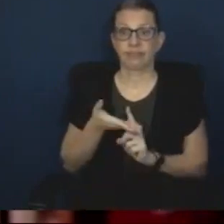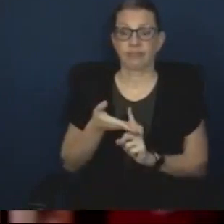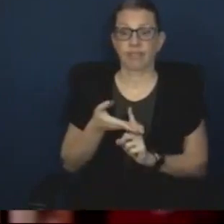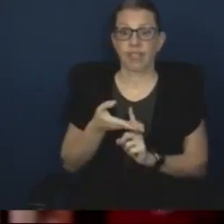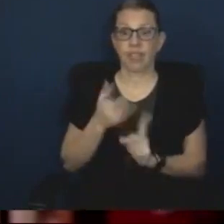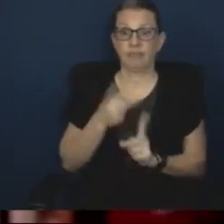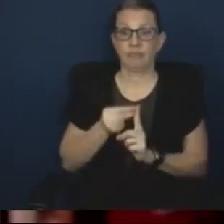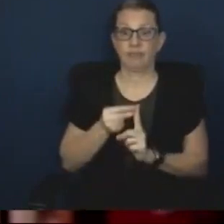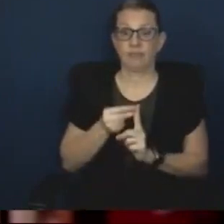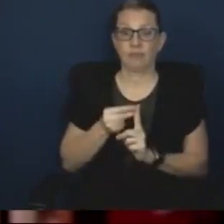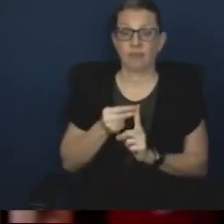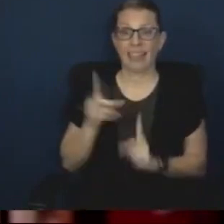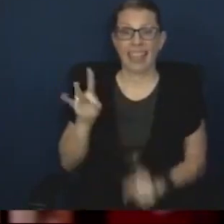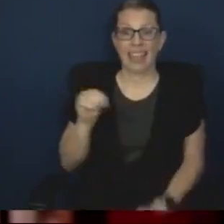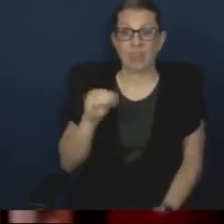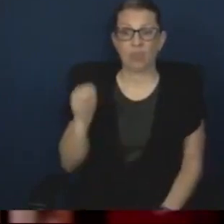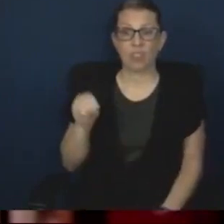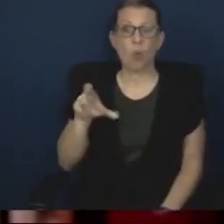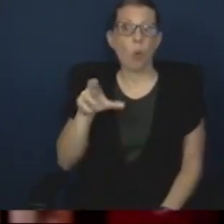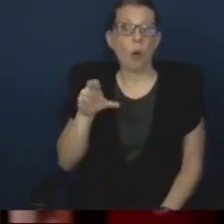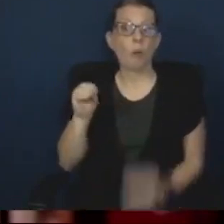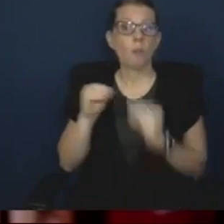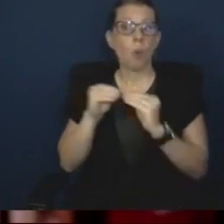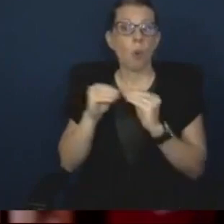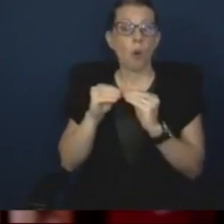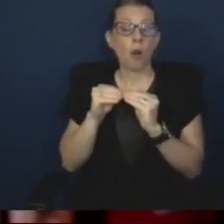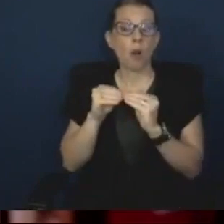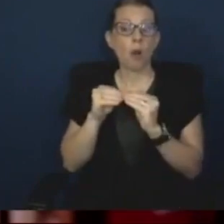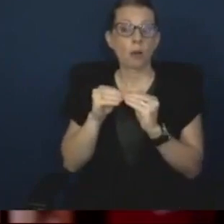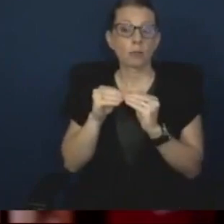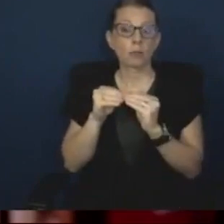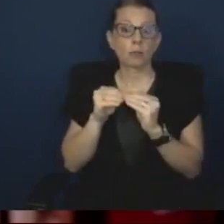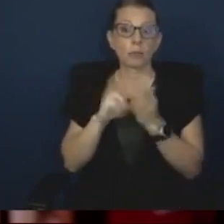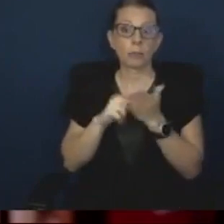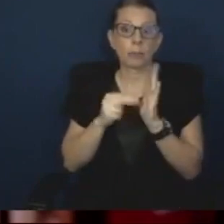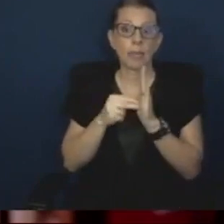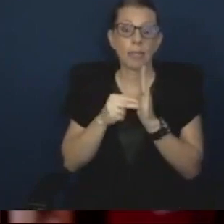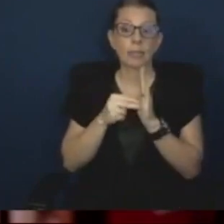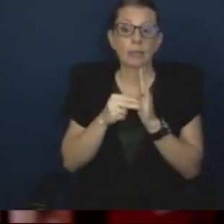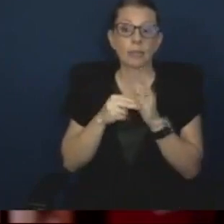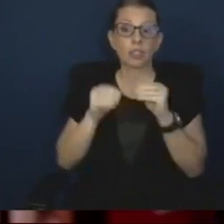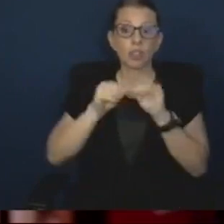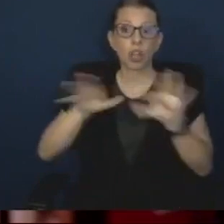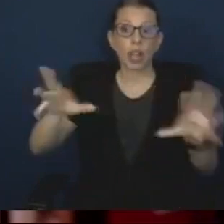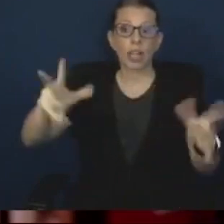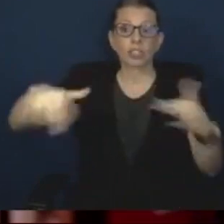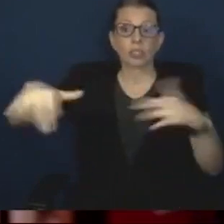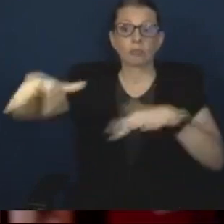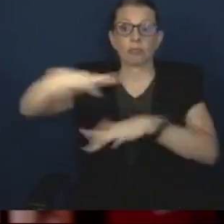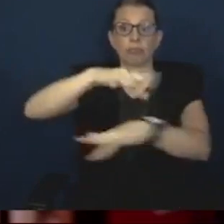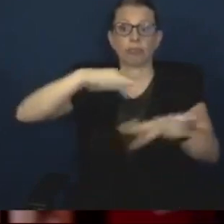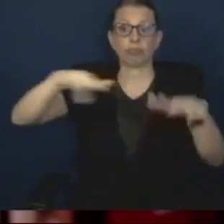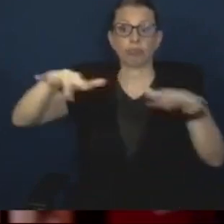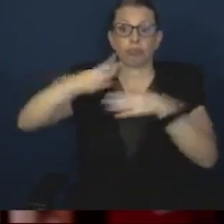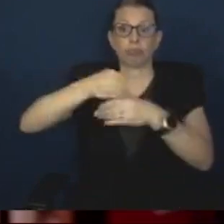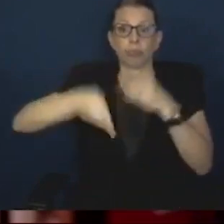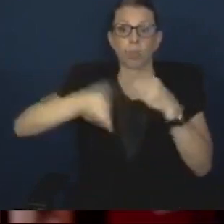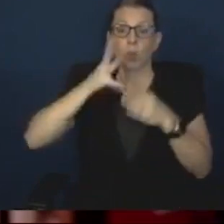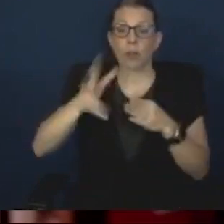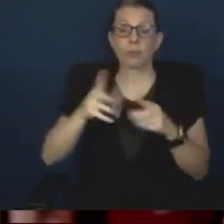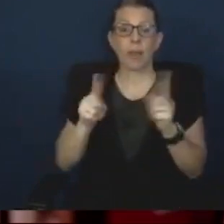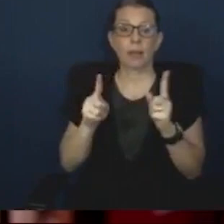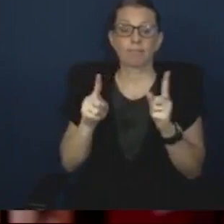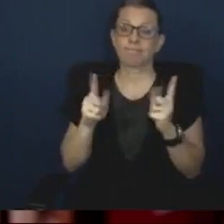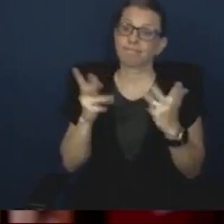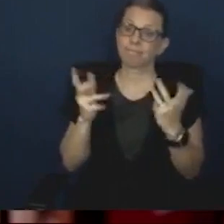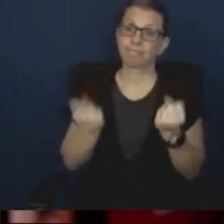population, 80% or more, let's say, would end circulation. However, many countries don't